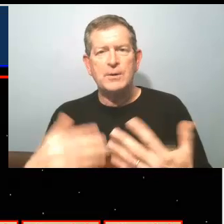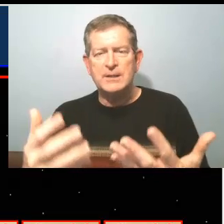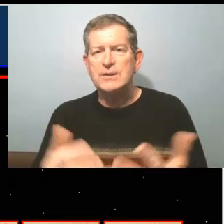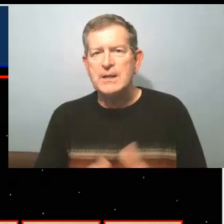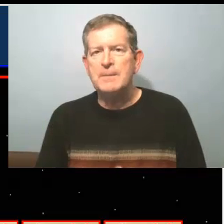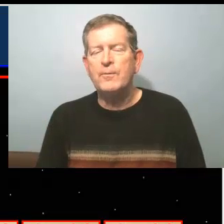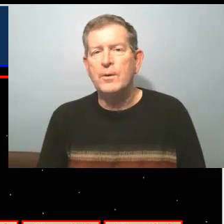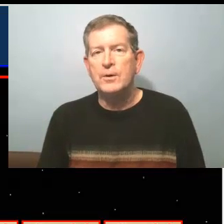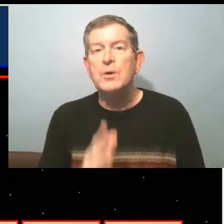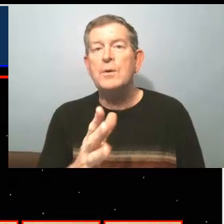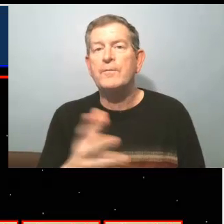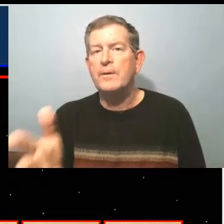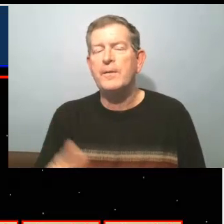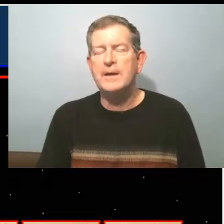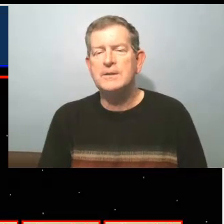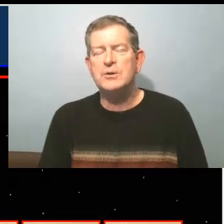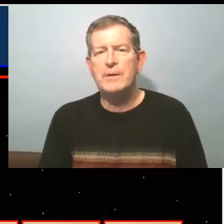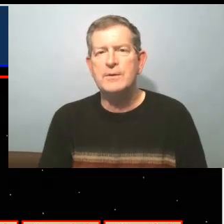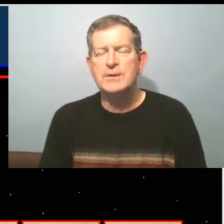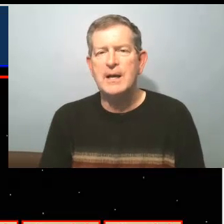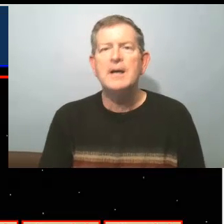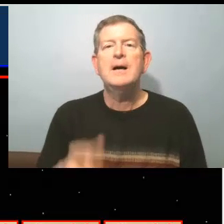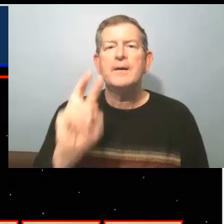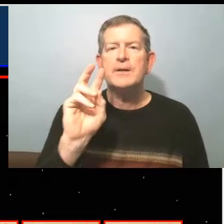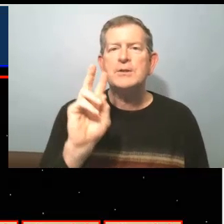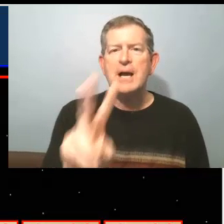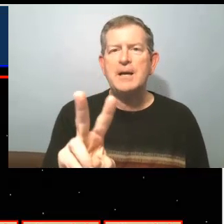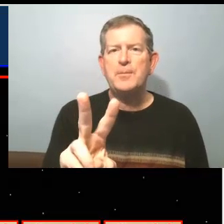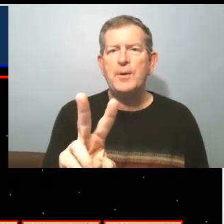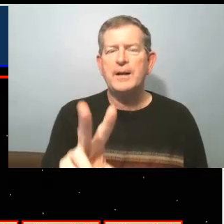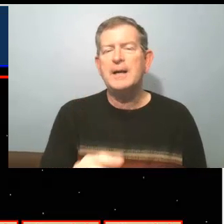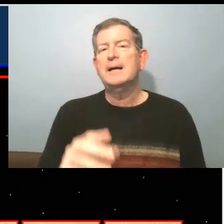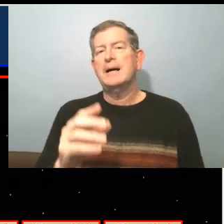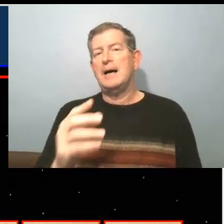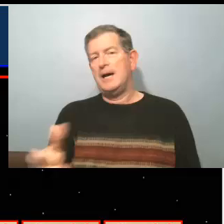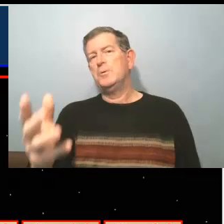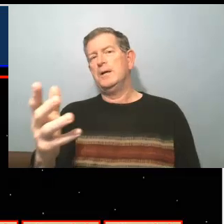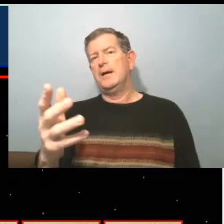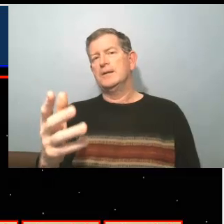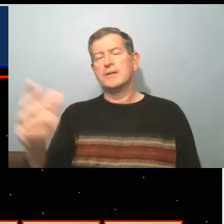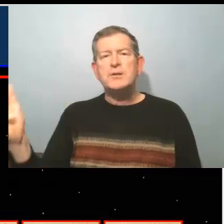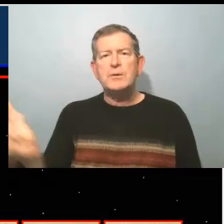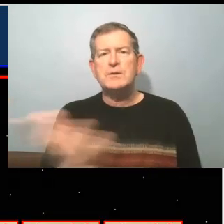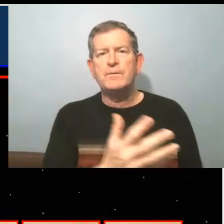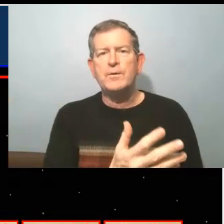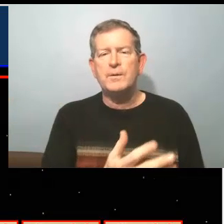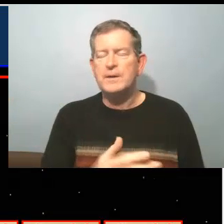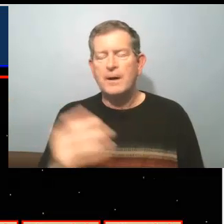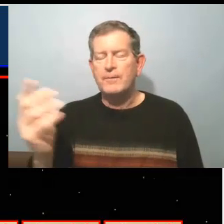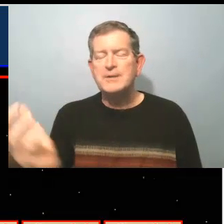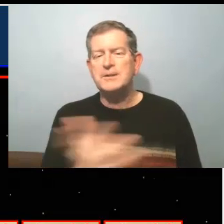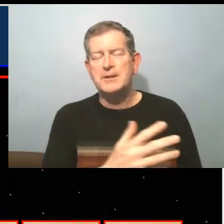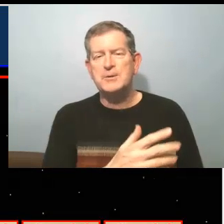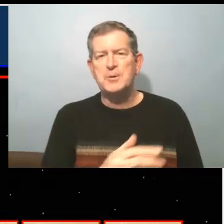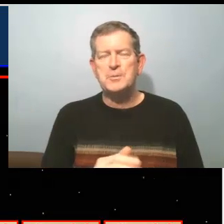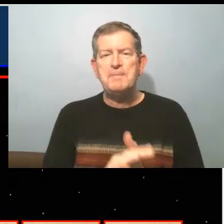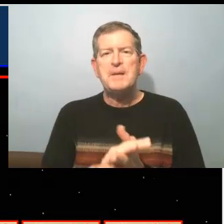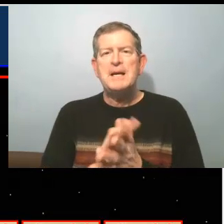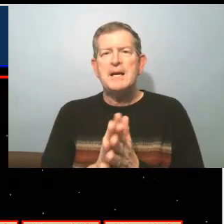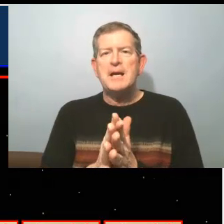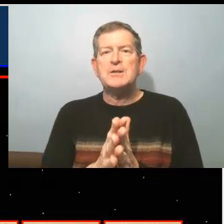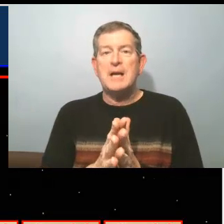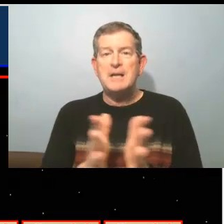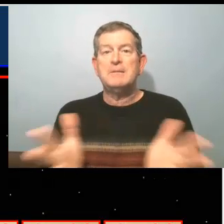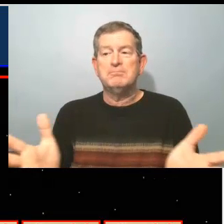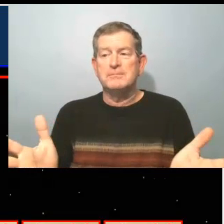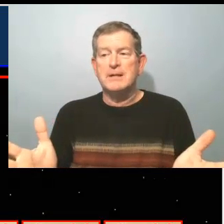have greater esteem for you and for the things that you have to say. The second point, I realize that this series of lessons,